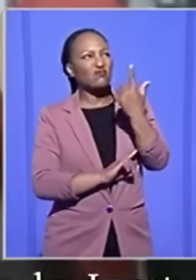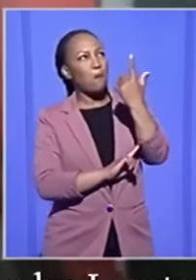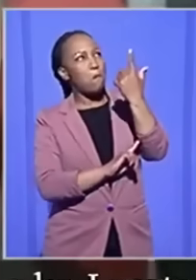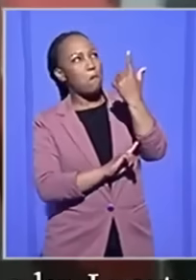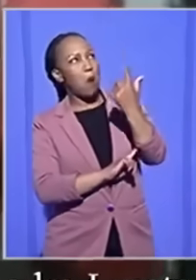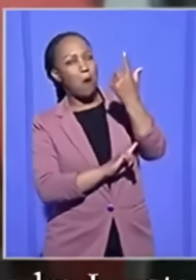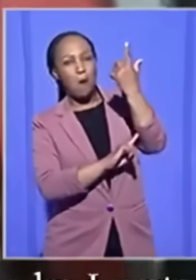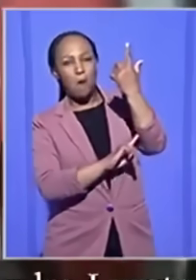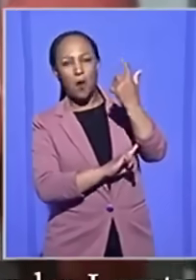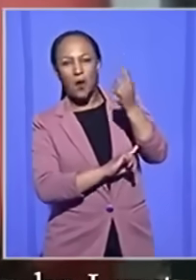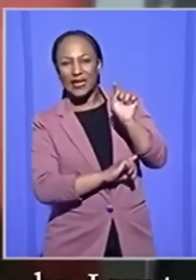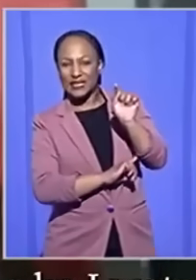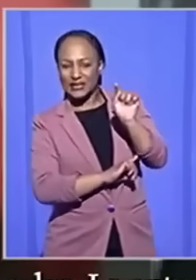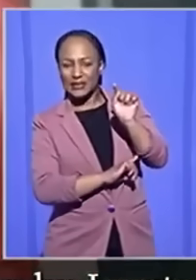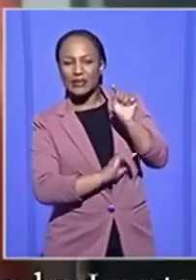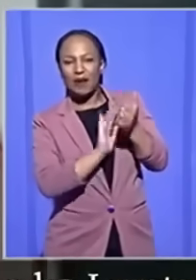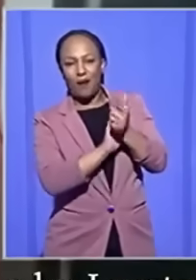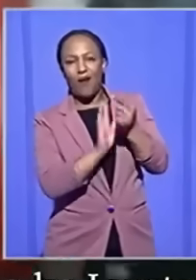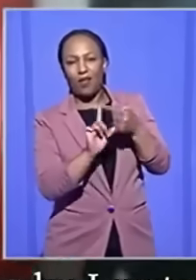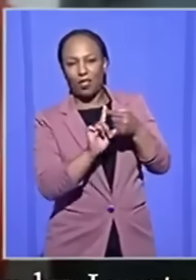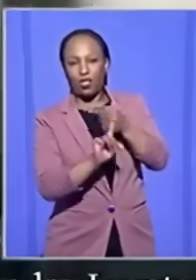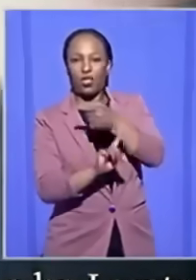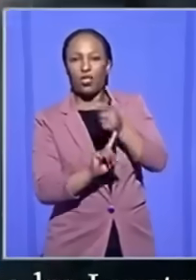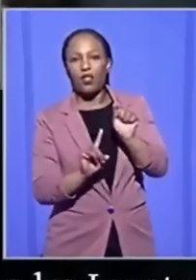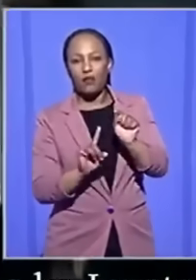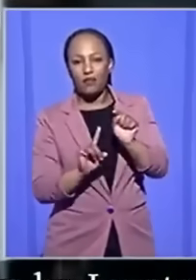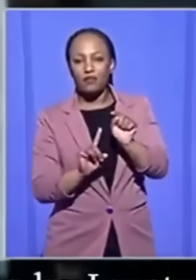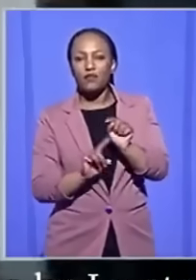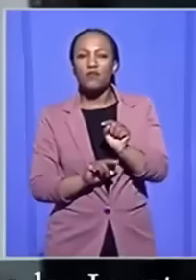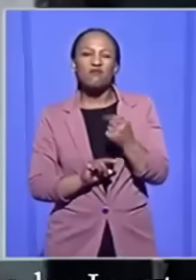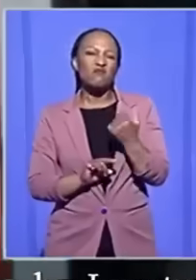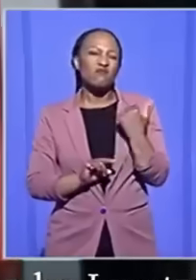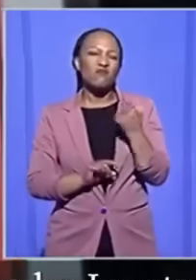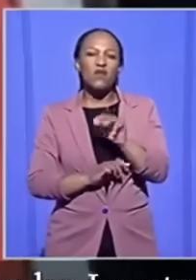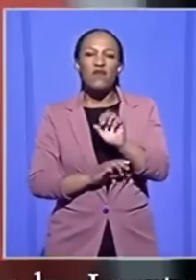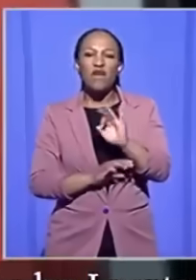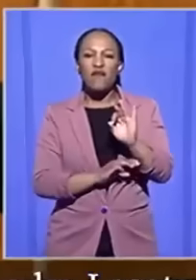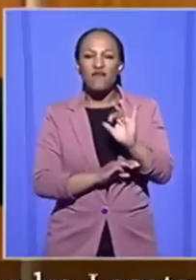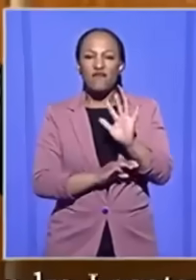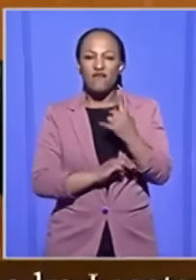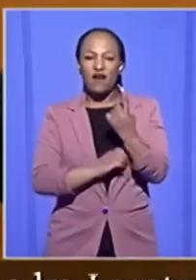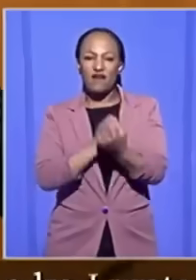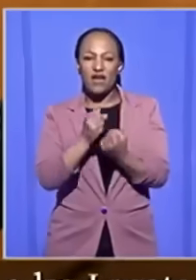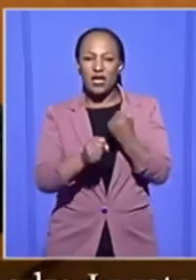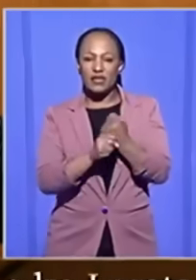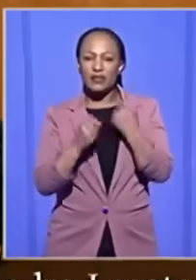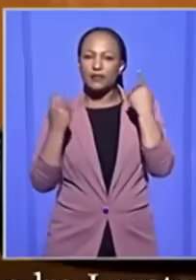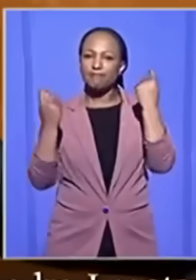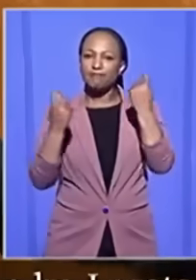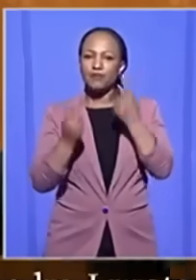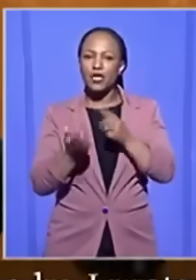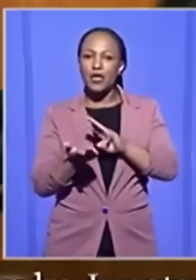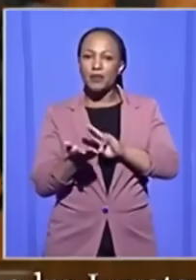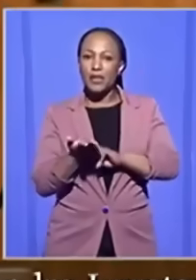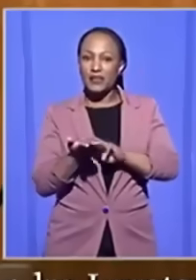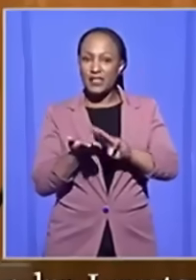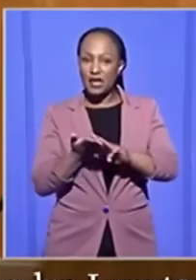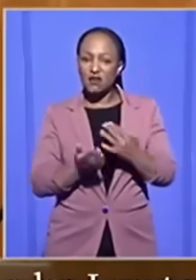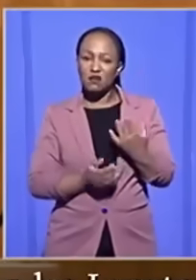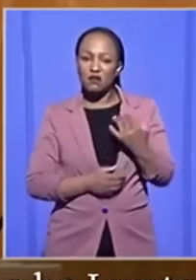Seno se diragetse kwa moletlong wa go keteka dingwaga di le 5 EFF e tlhodilwe kwa Sisa Dukashe kwa Mdantsane ka